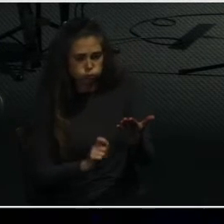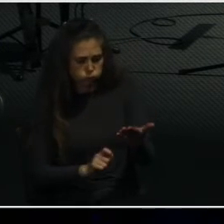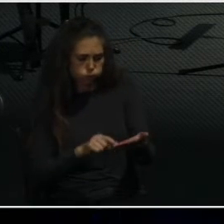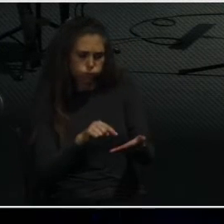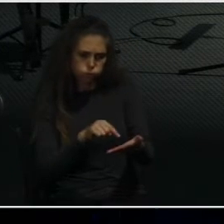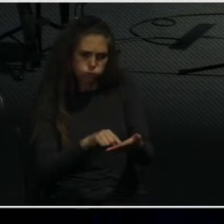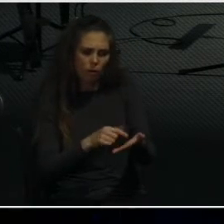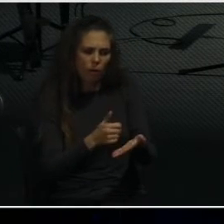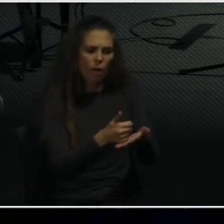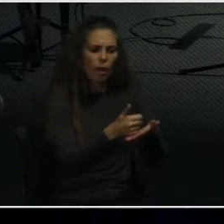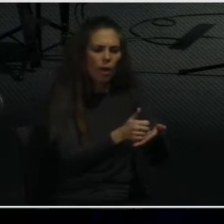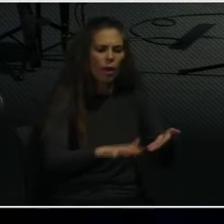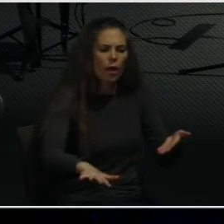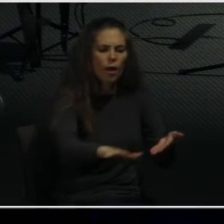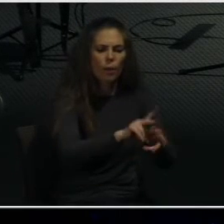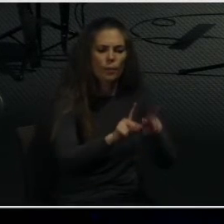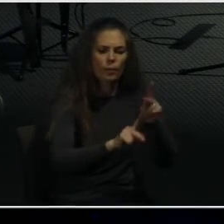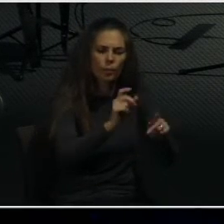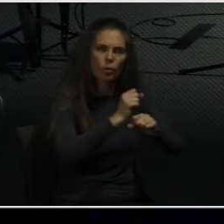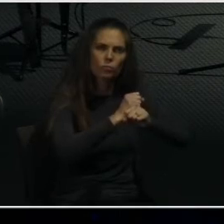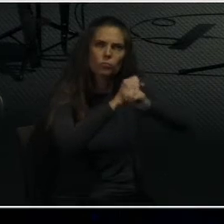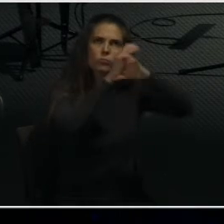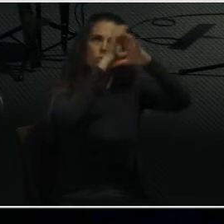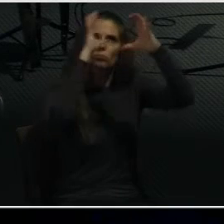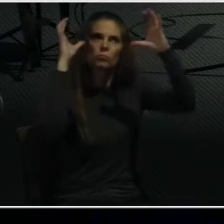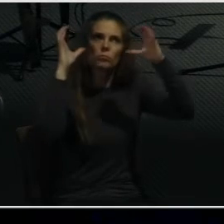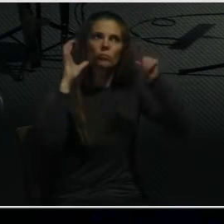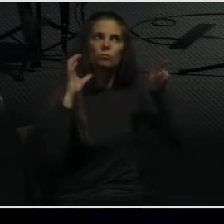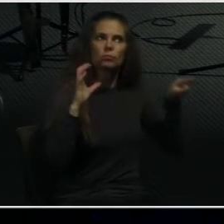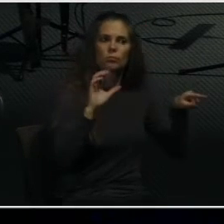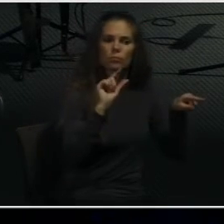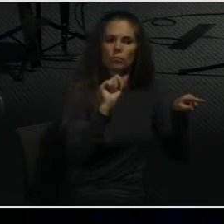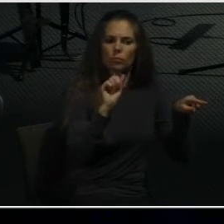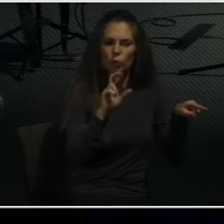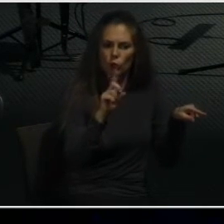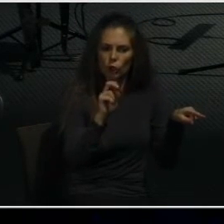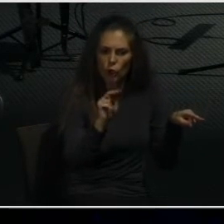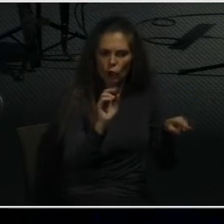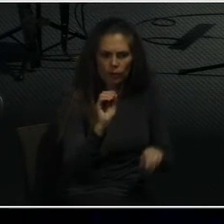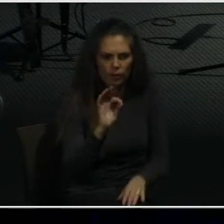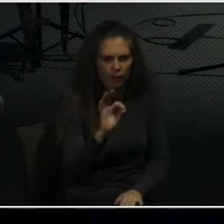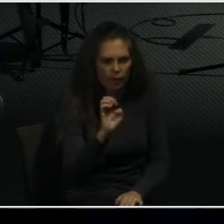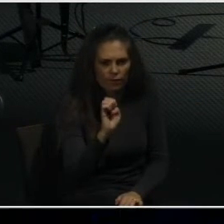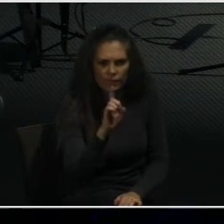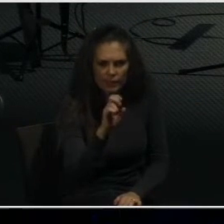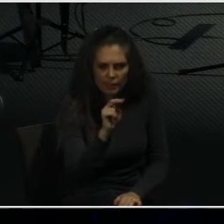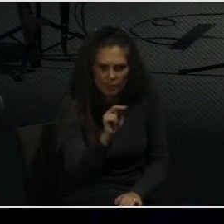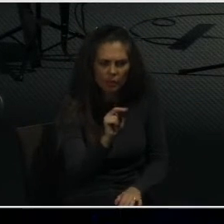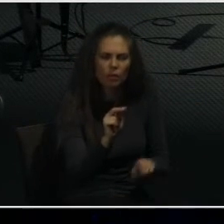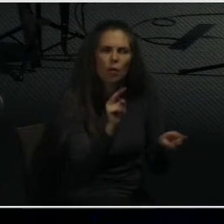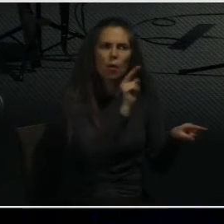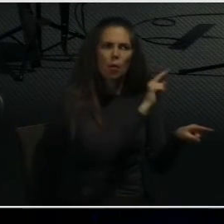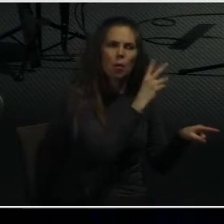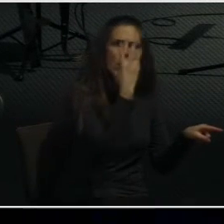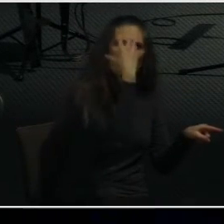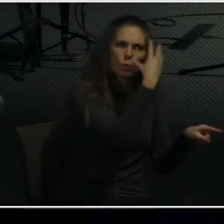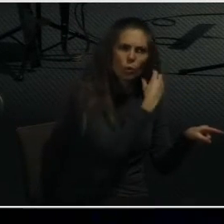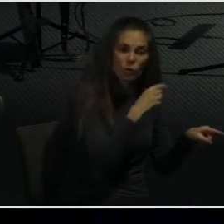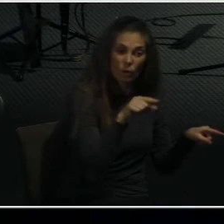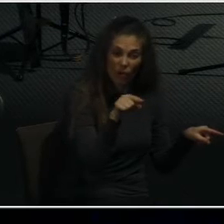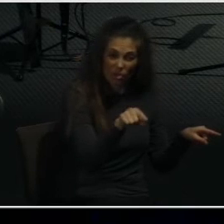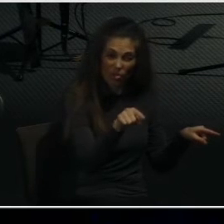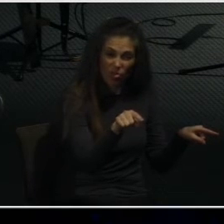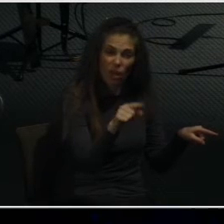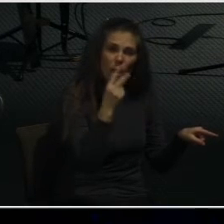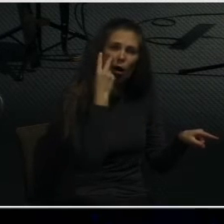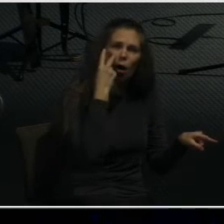time when humans walk closely with God in this beautiful garden, but they're not going to go back in time. They get to look forward